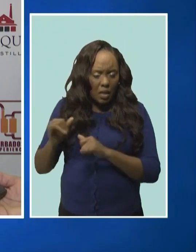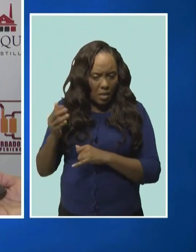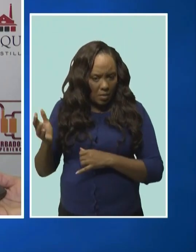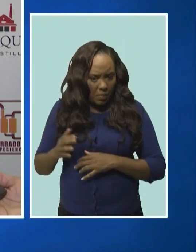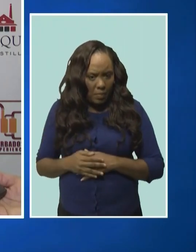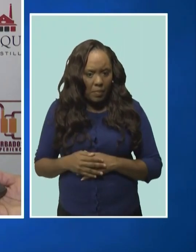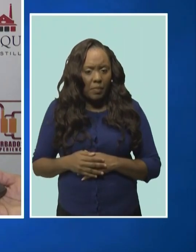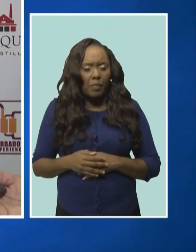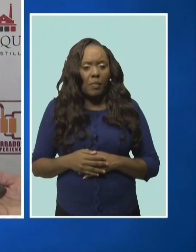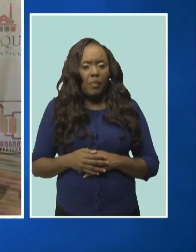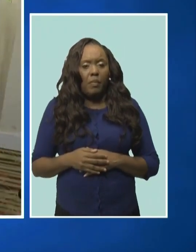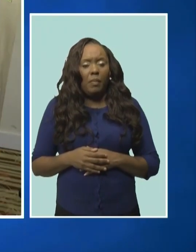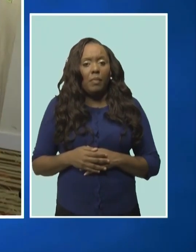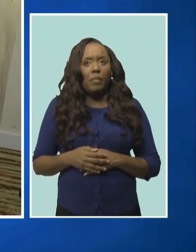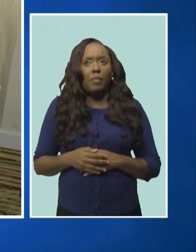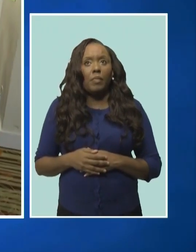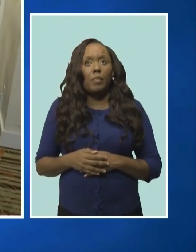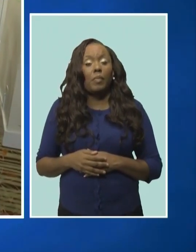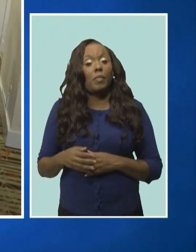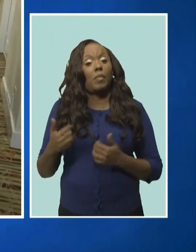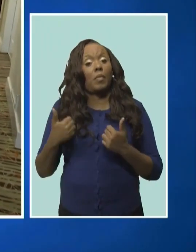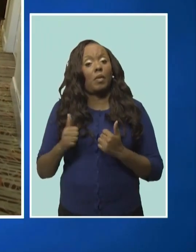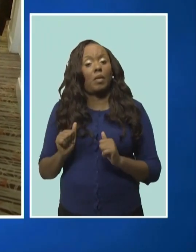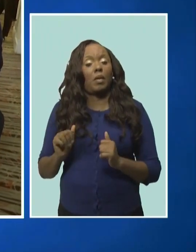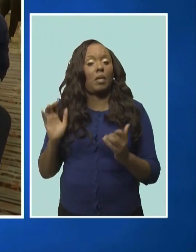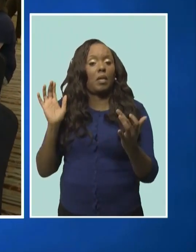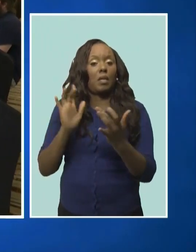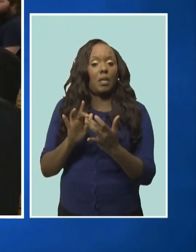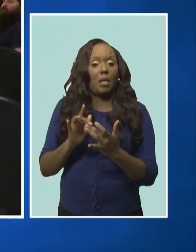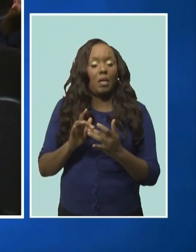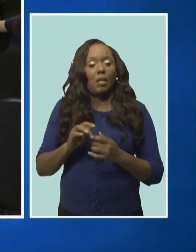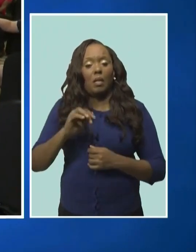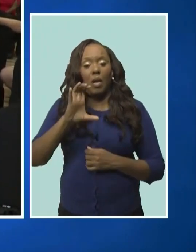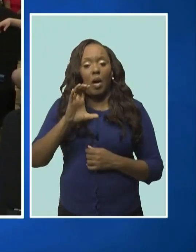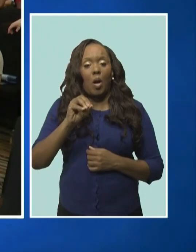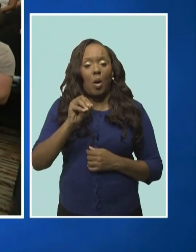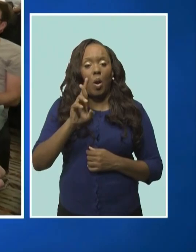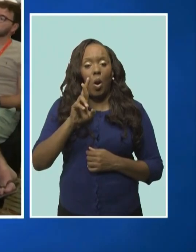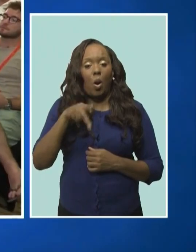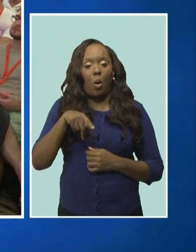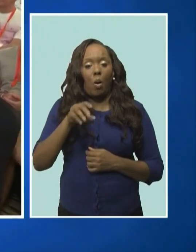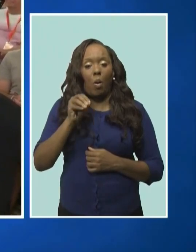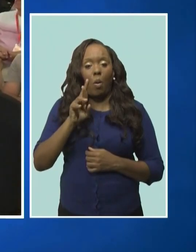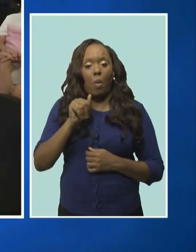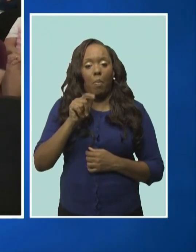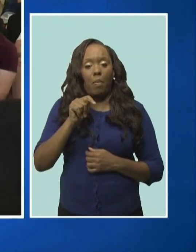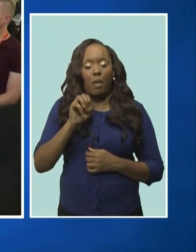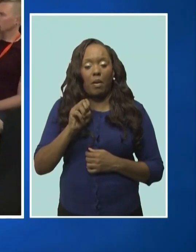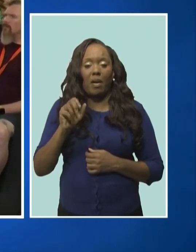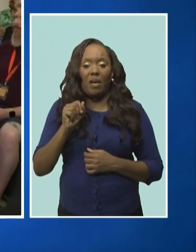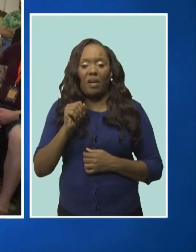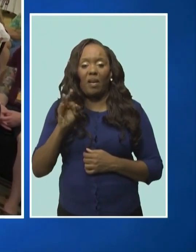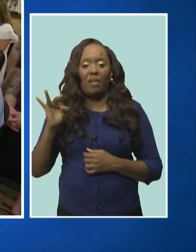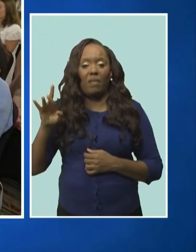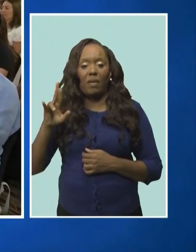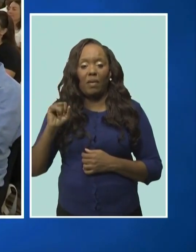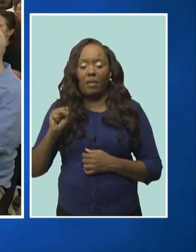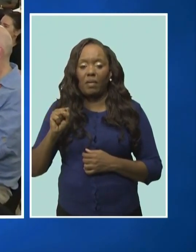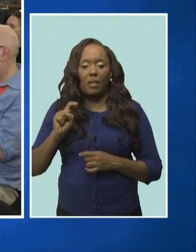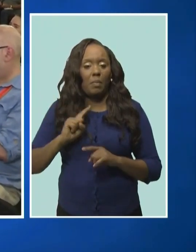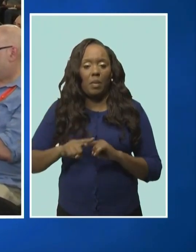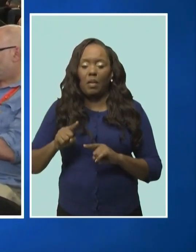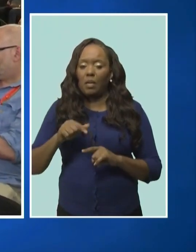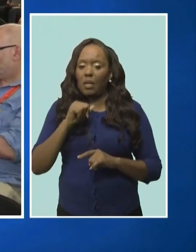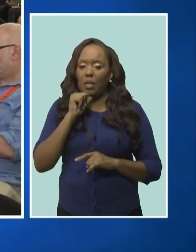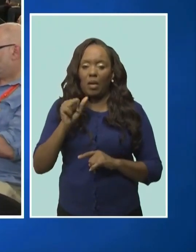mean. Efforts to contact officials from the Corporate Affairs and Intellectual Property Office were unsuccessful up to news time.